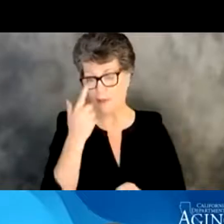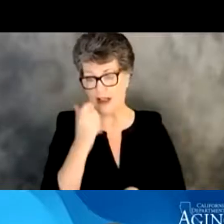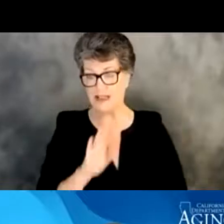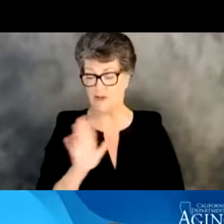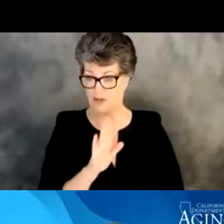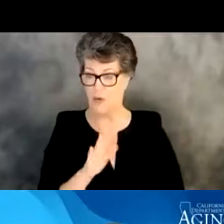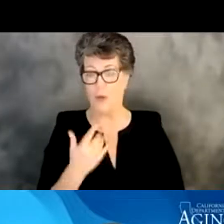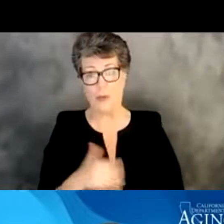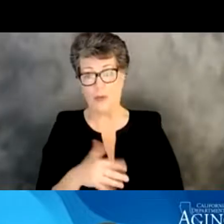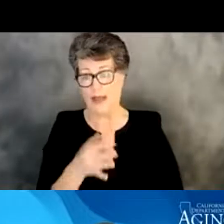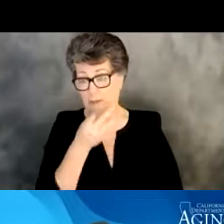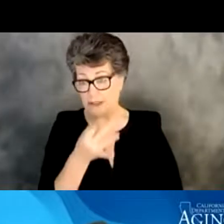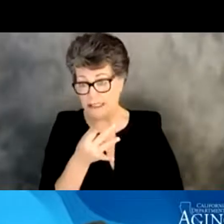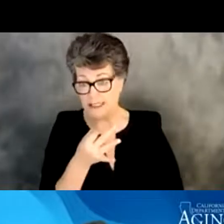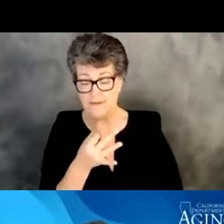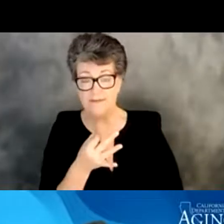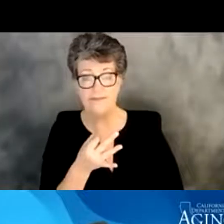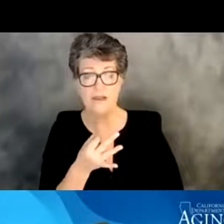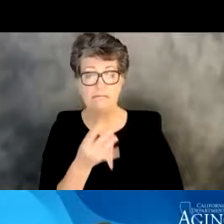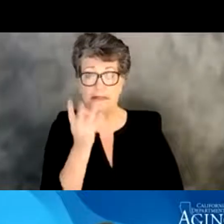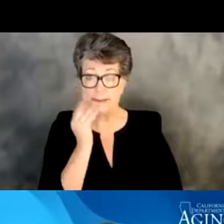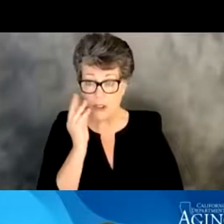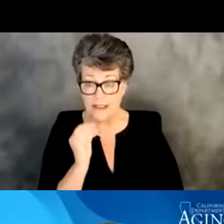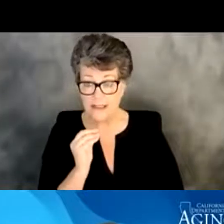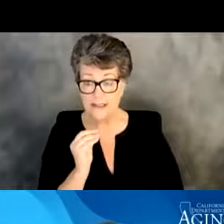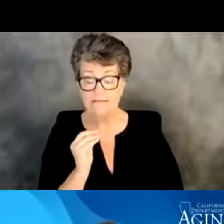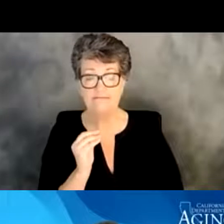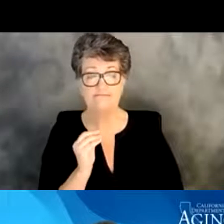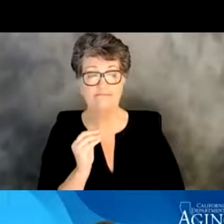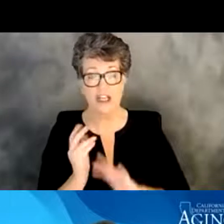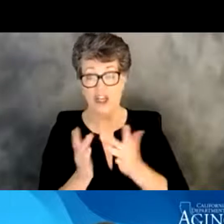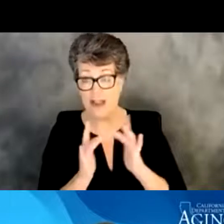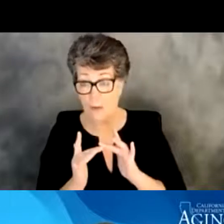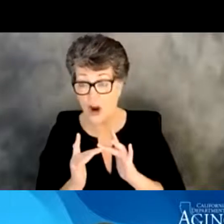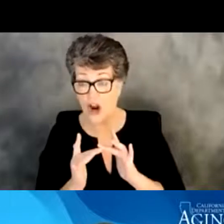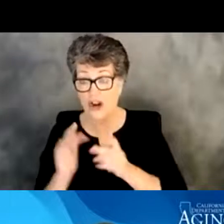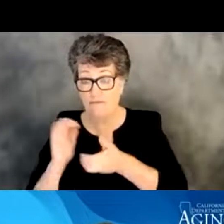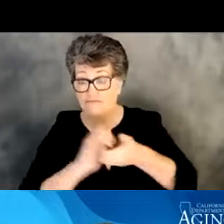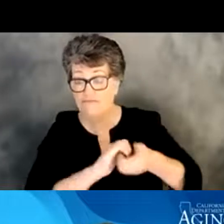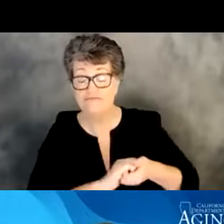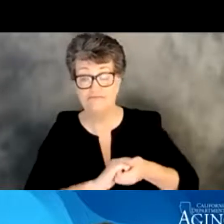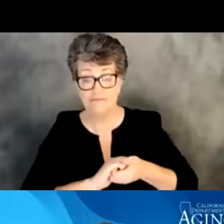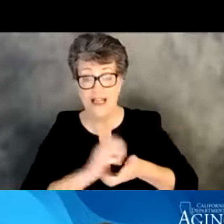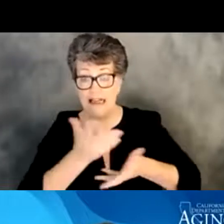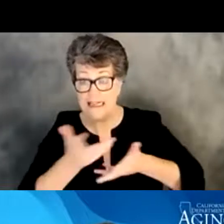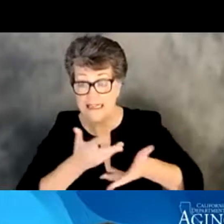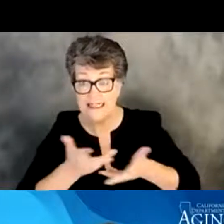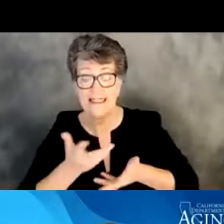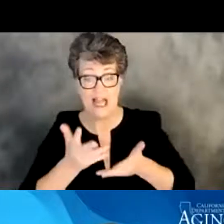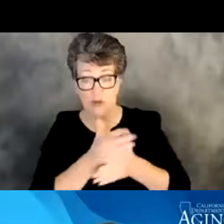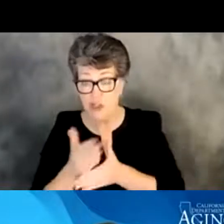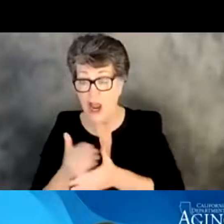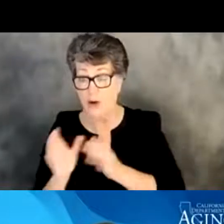tremendous expertise, your experience, your networks that you communicate with and learn from and share out